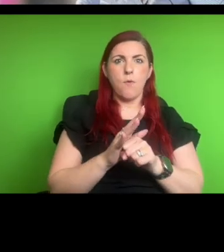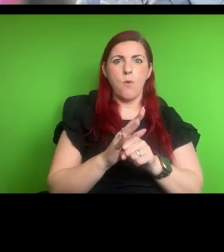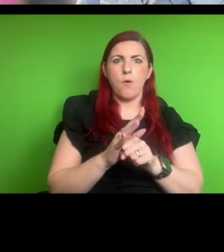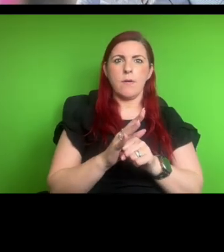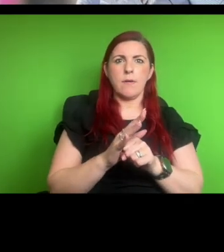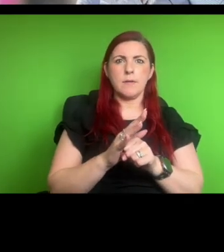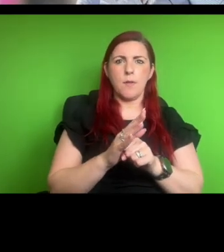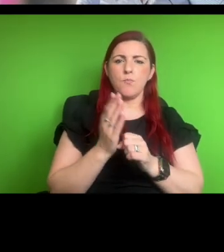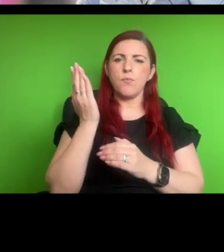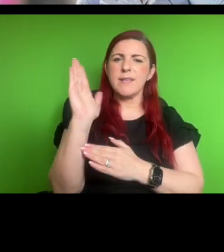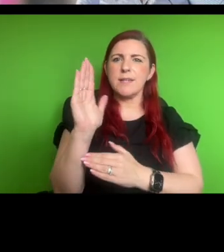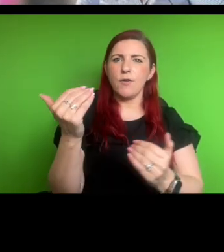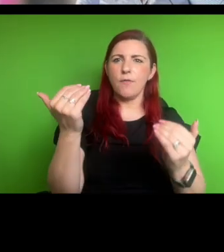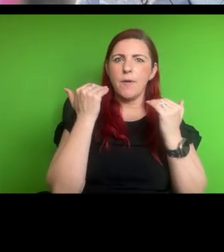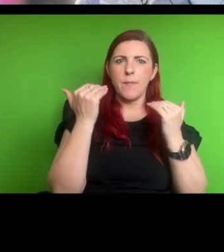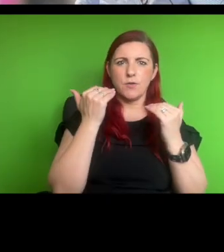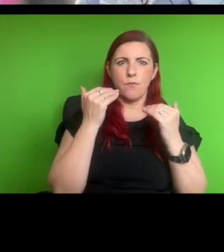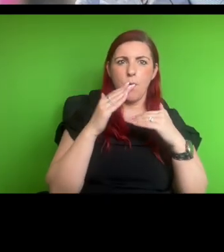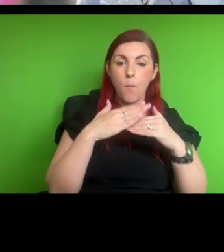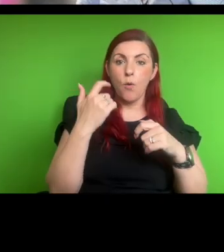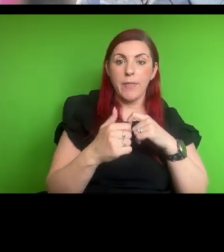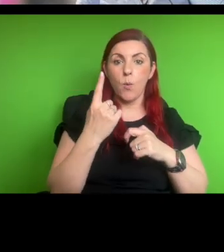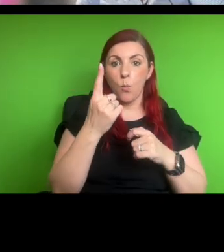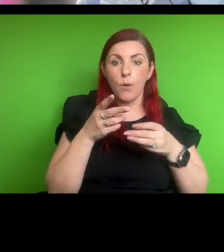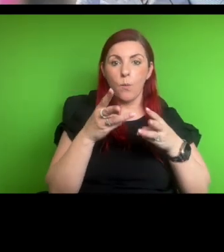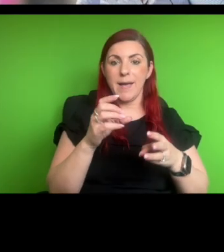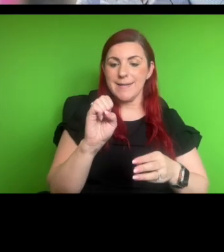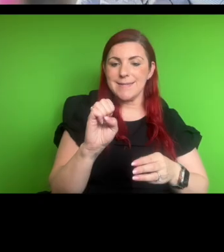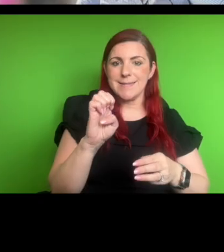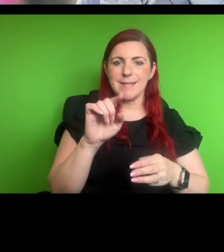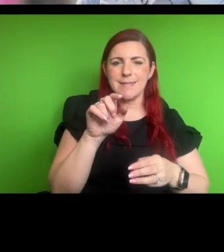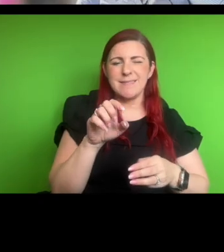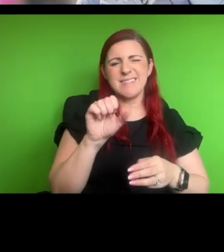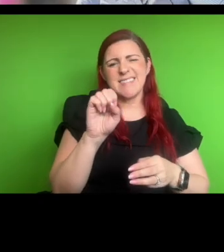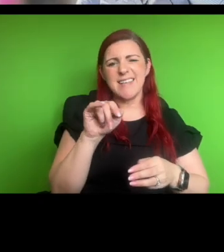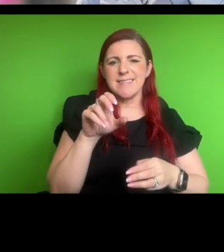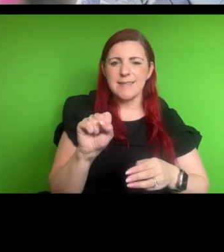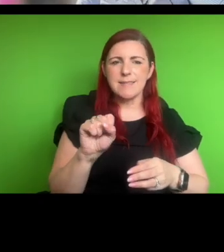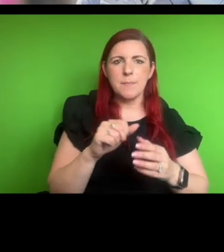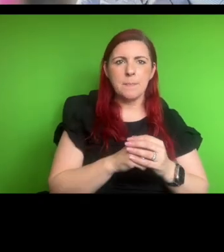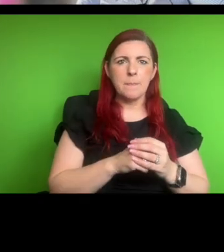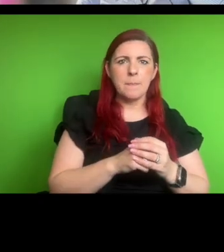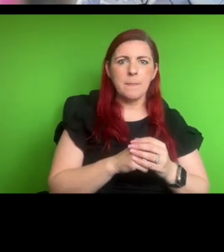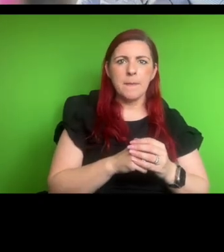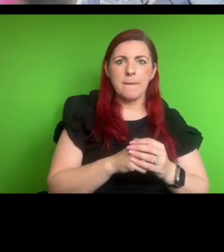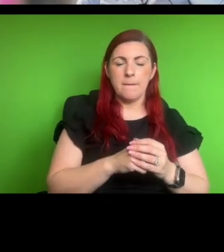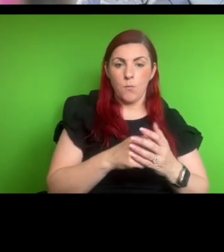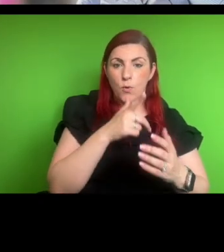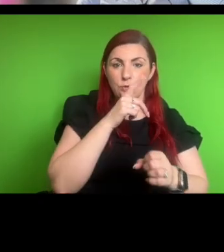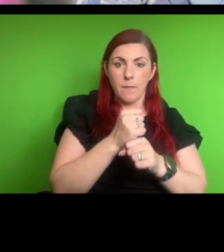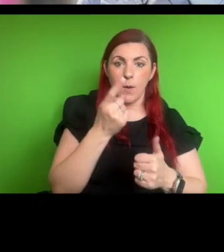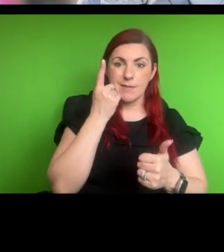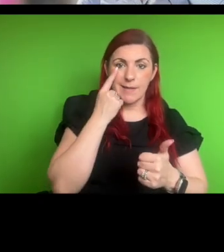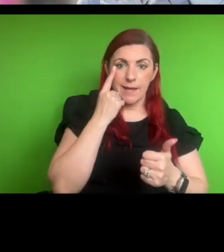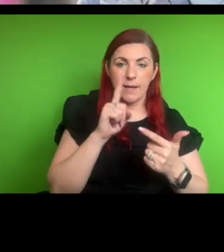one sensory channel. The sensory channels that we are referring to are seeing, hearing,